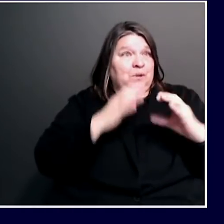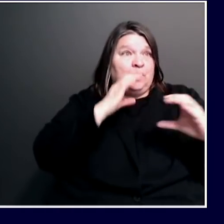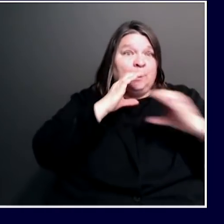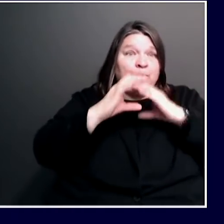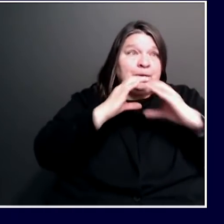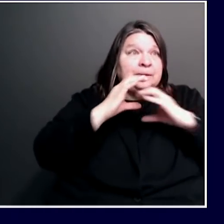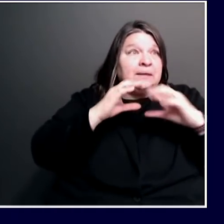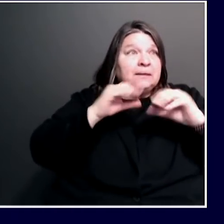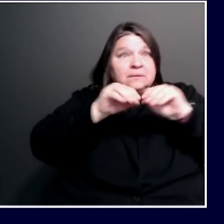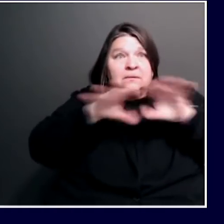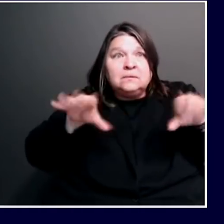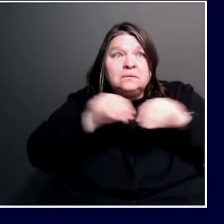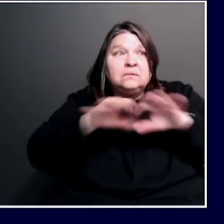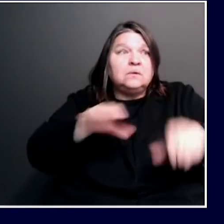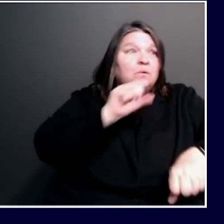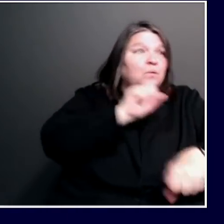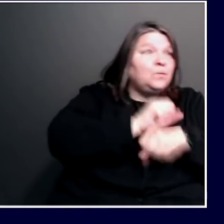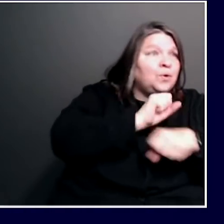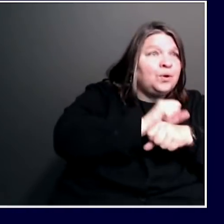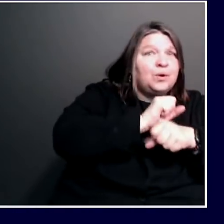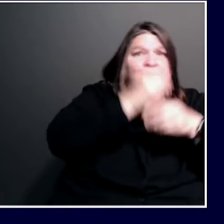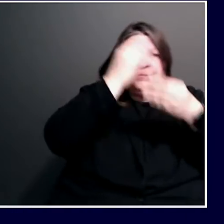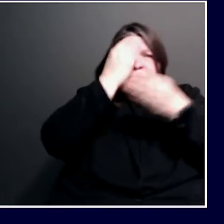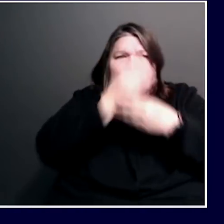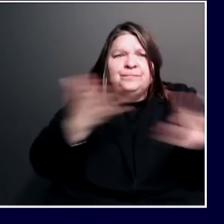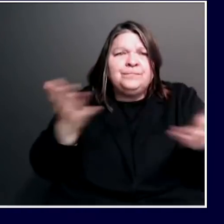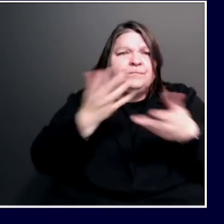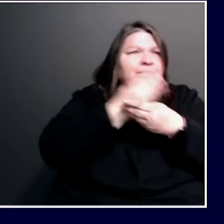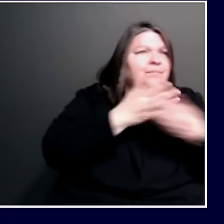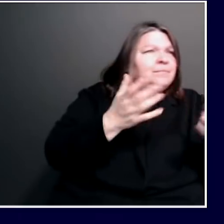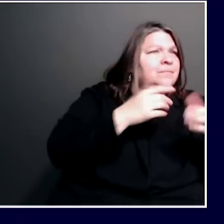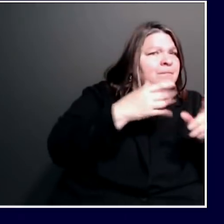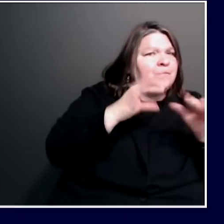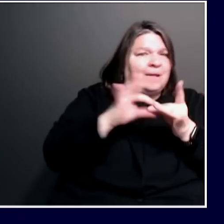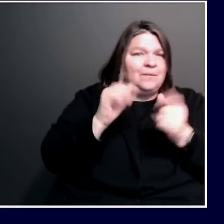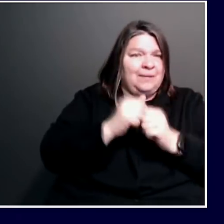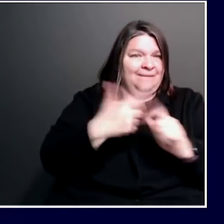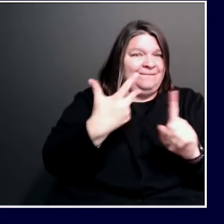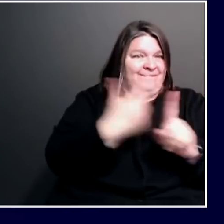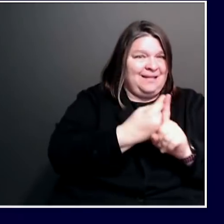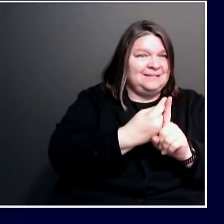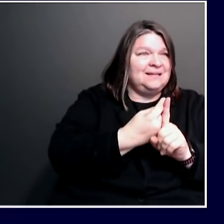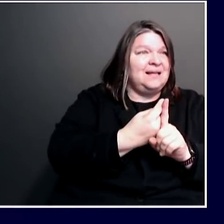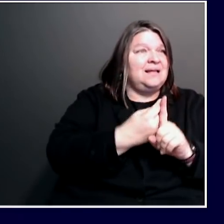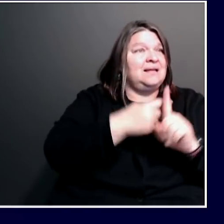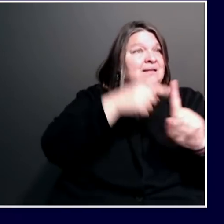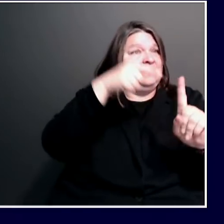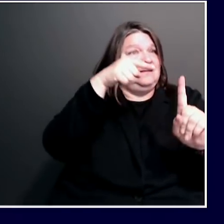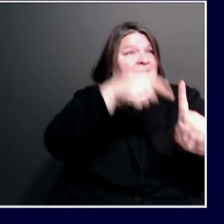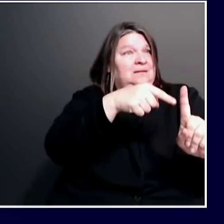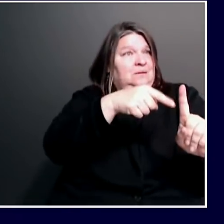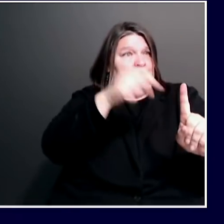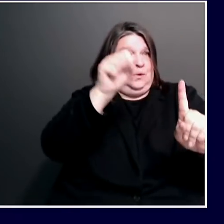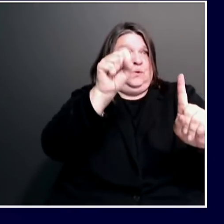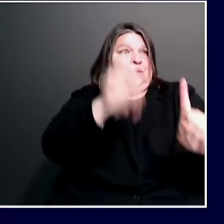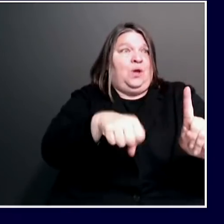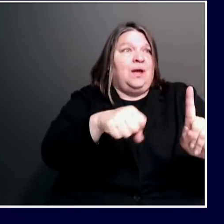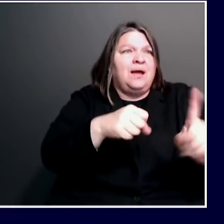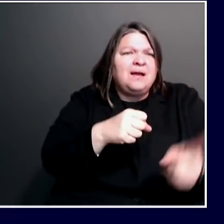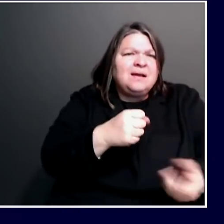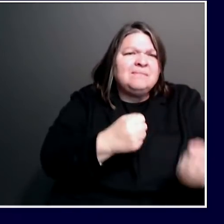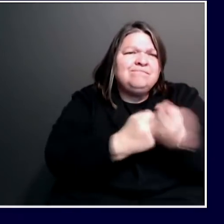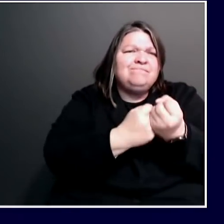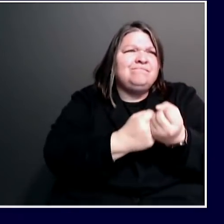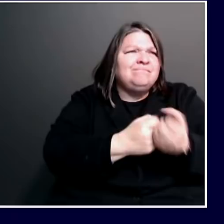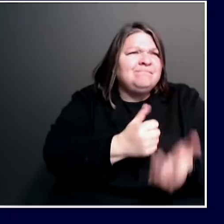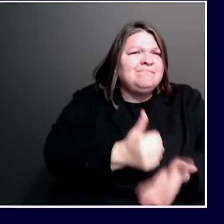brief people on the facts of the safety of the vaccine, we can have a part in getting people on board with the vaccine. Now, I'd like